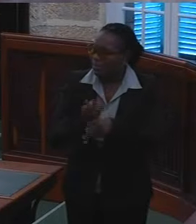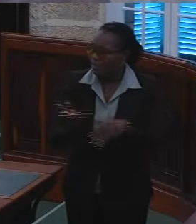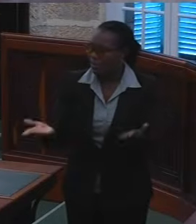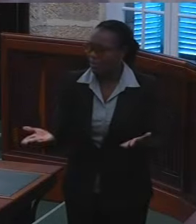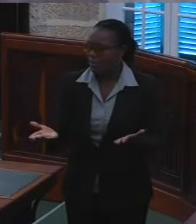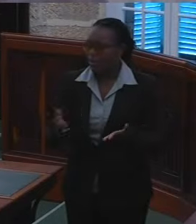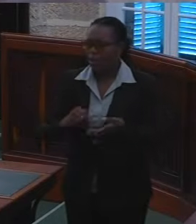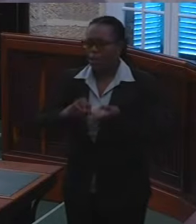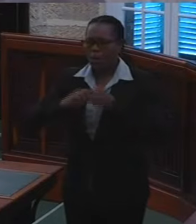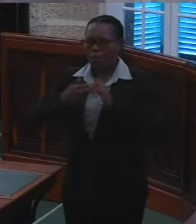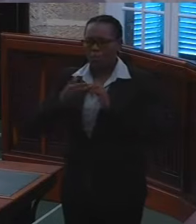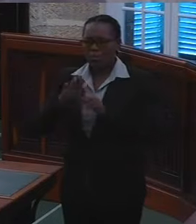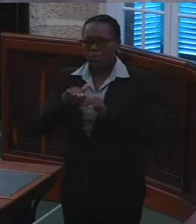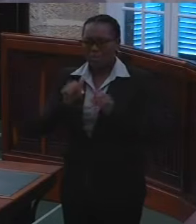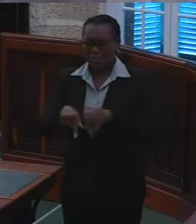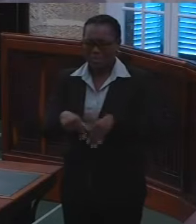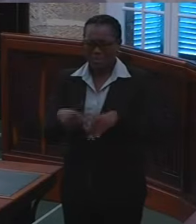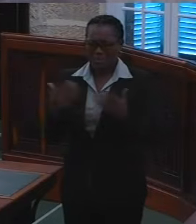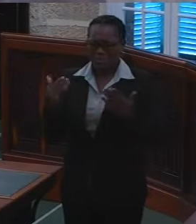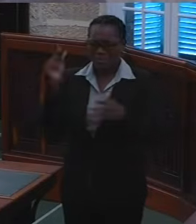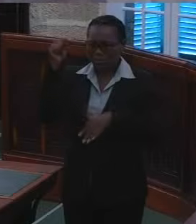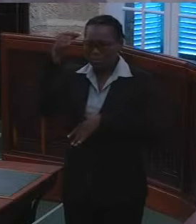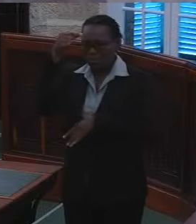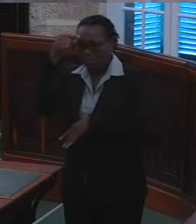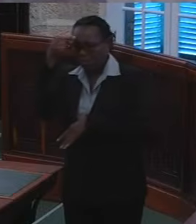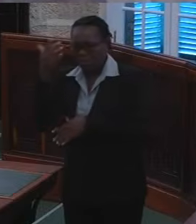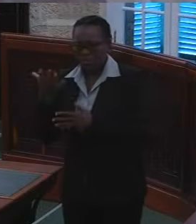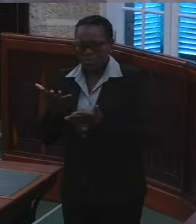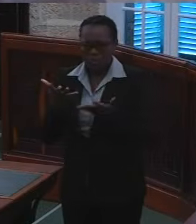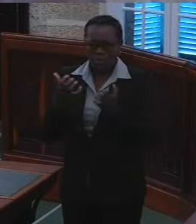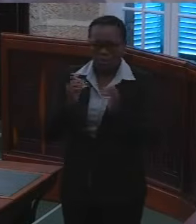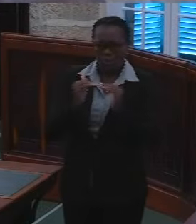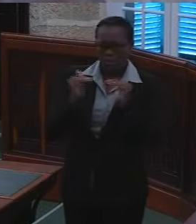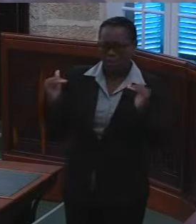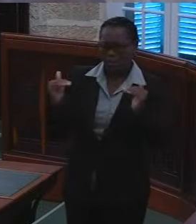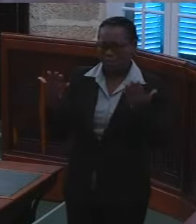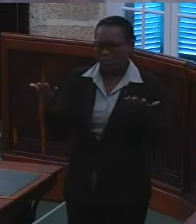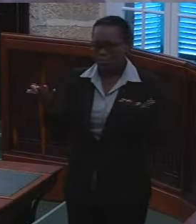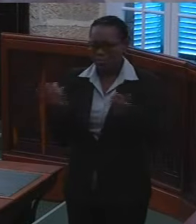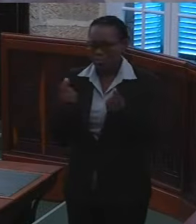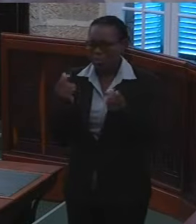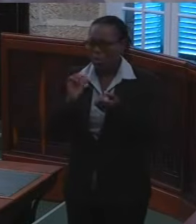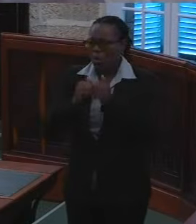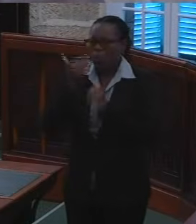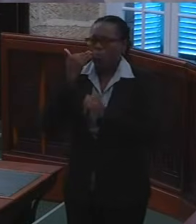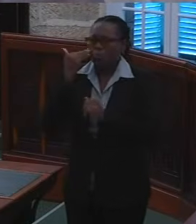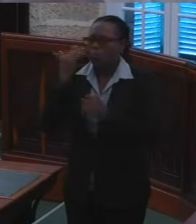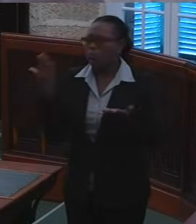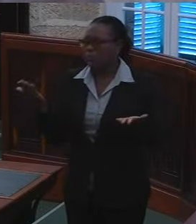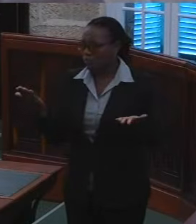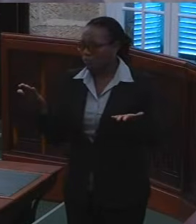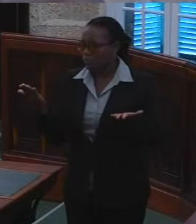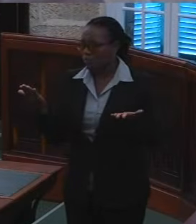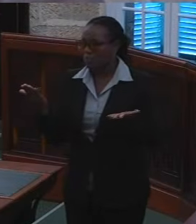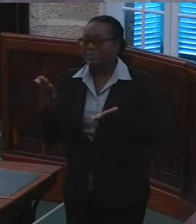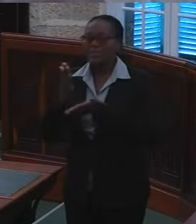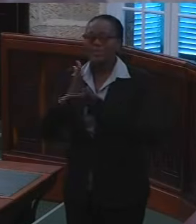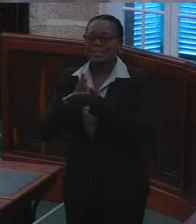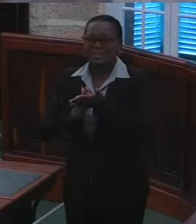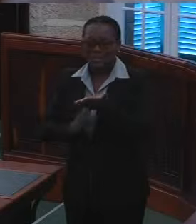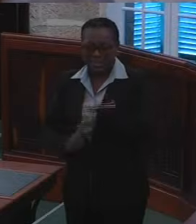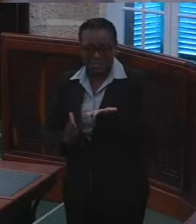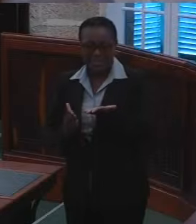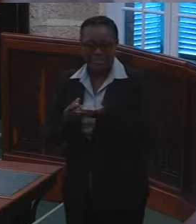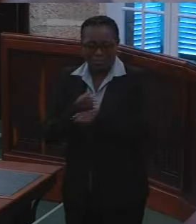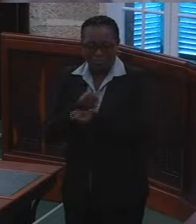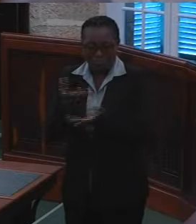the level that this ministry and this government would want it to be. And so there are certain restrictions and information given